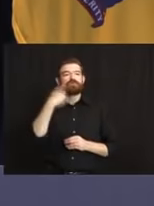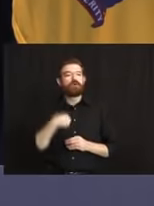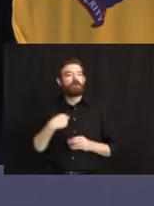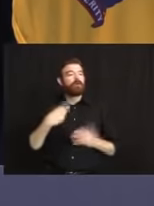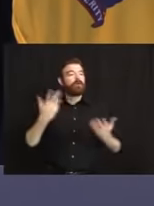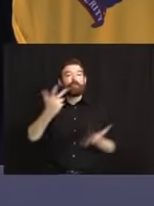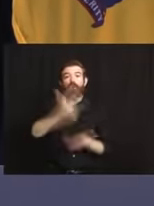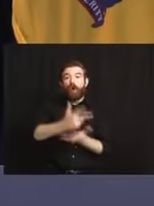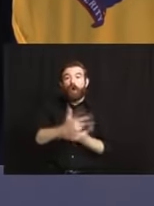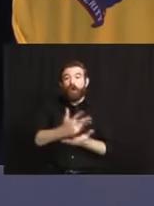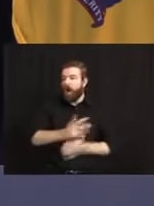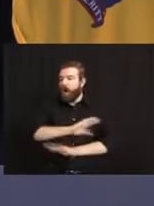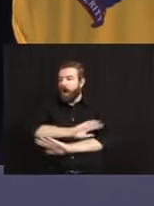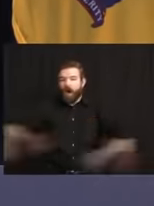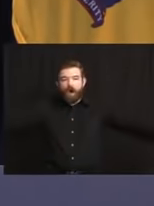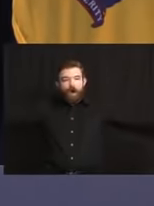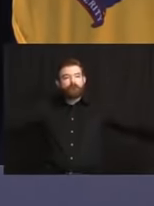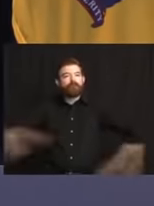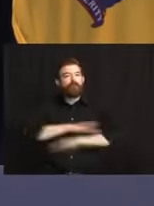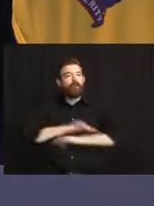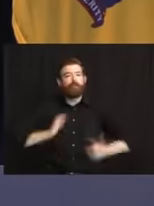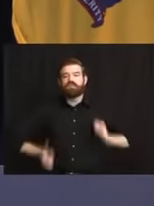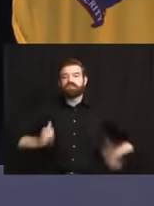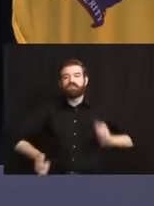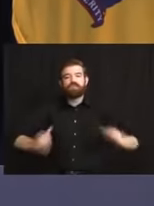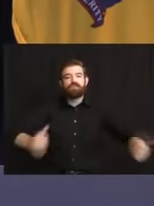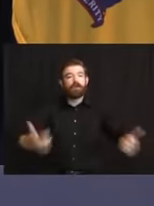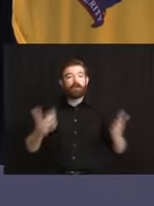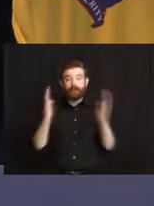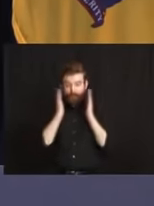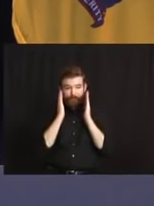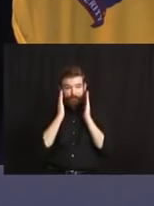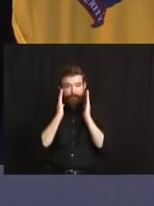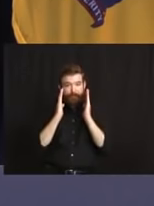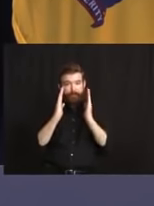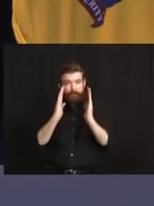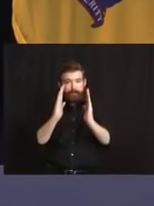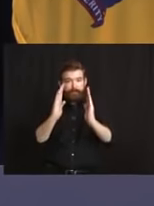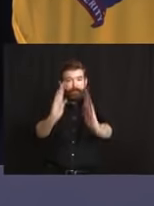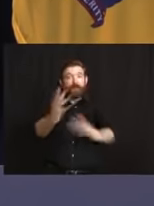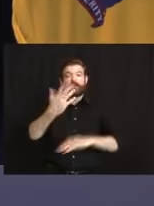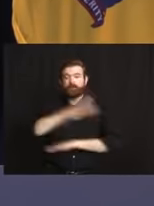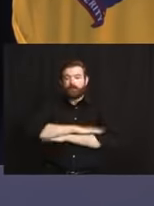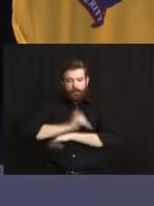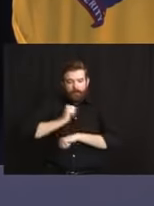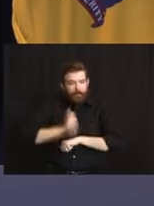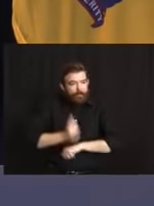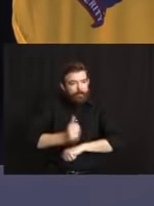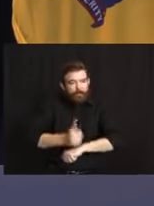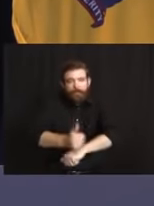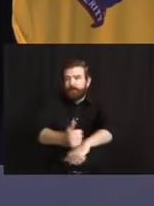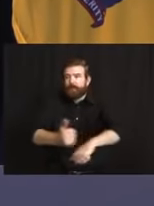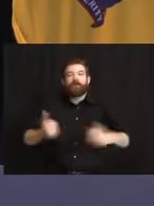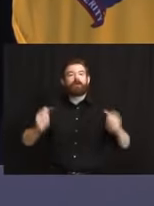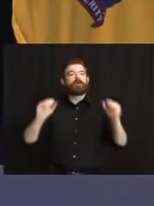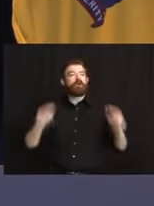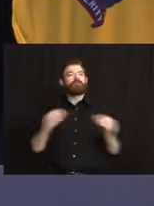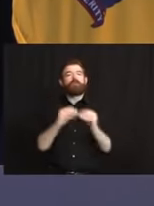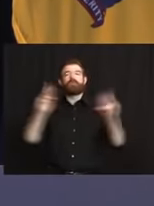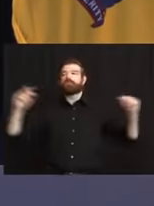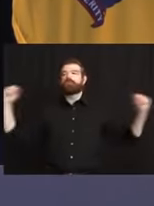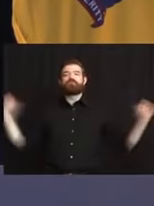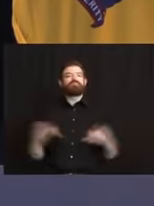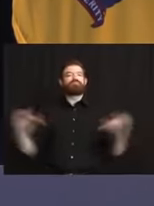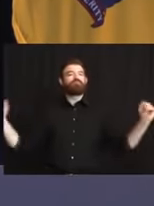buildings. As long as it's done safely, I strongly encourage more of that. And we want to get there.